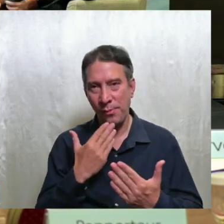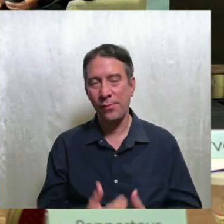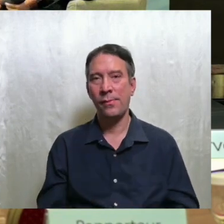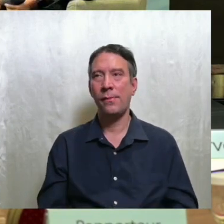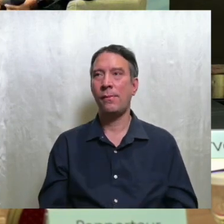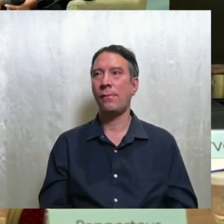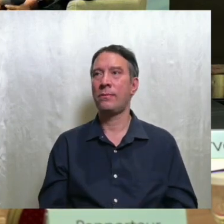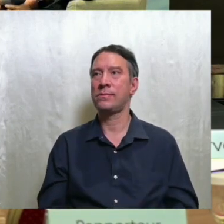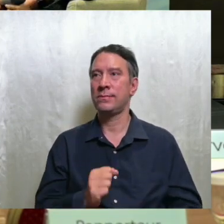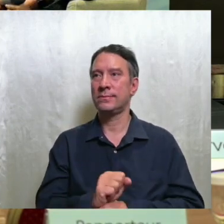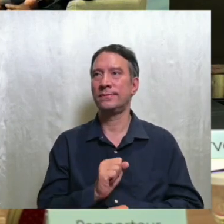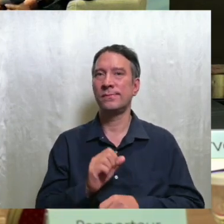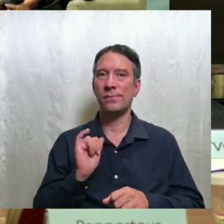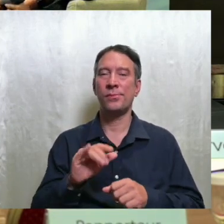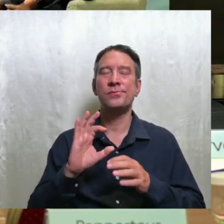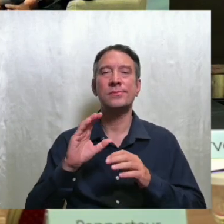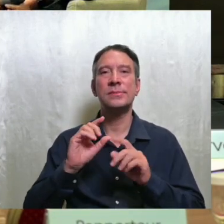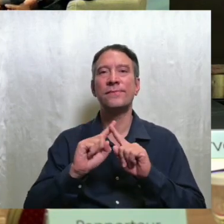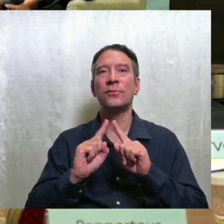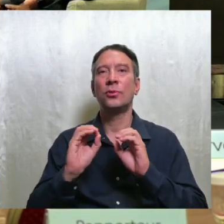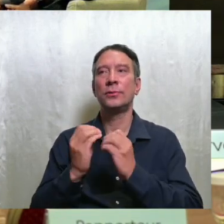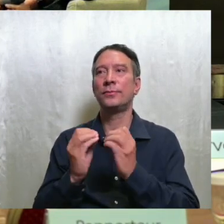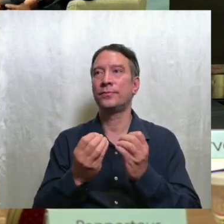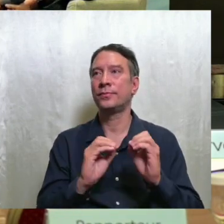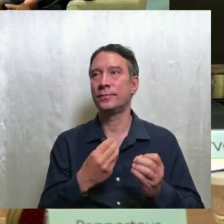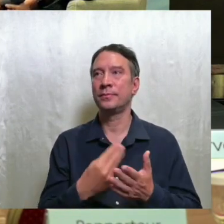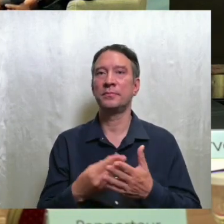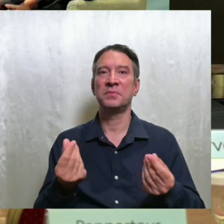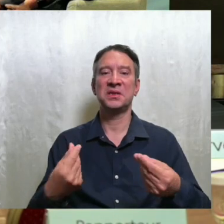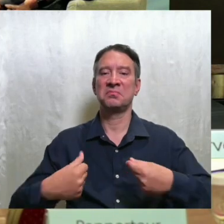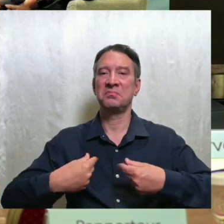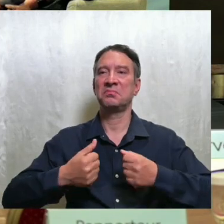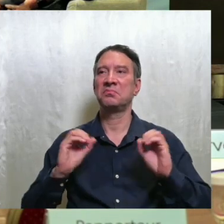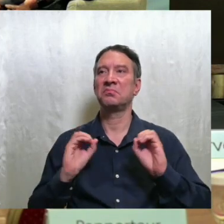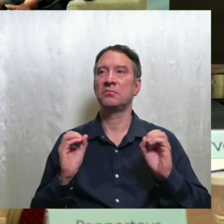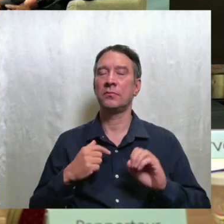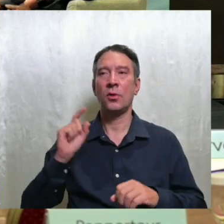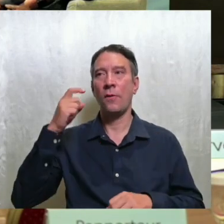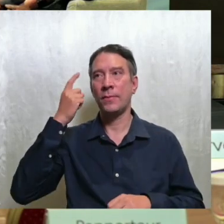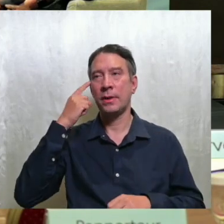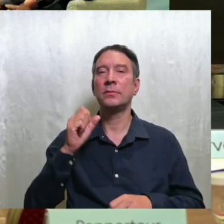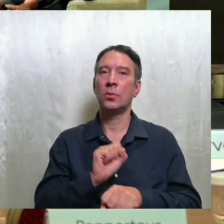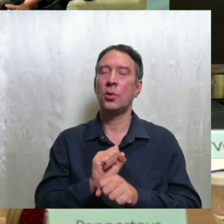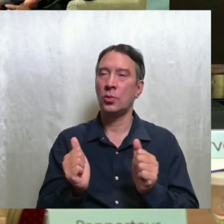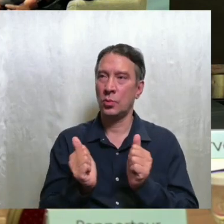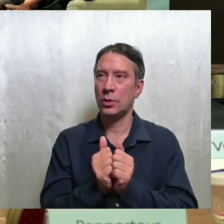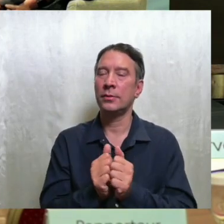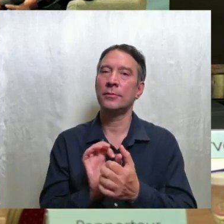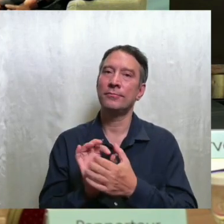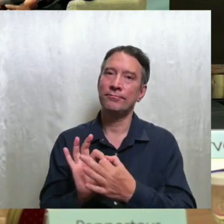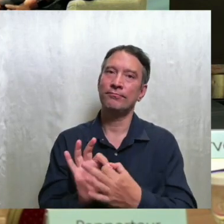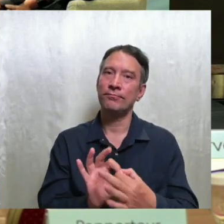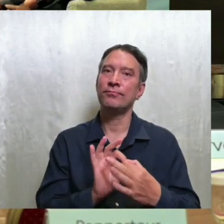also the barangay. That's a really nice differentiation of how specific organizations must be when doing this kind